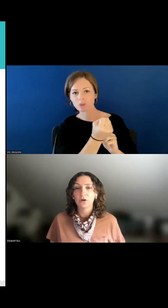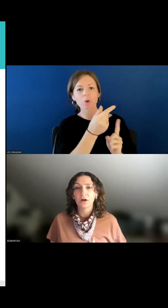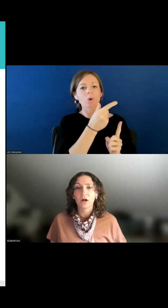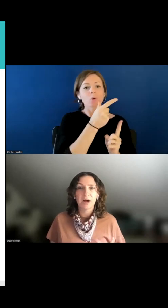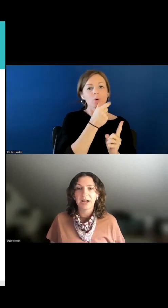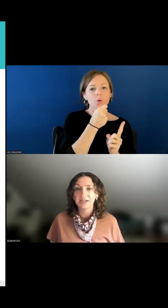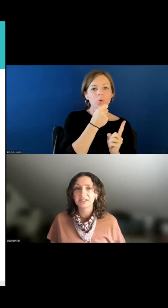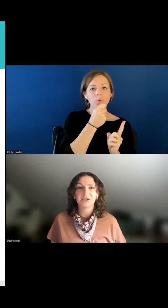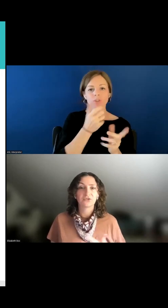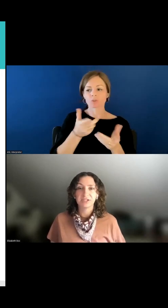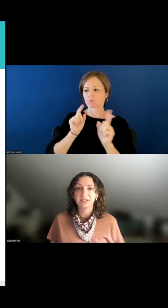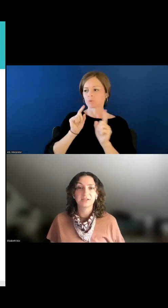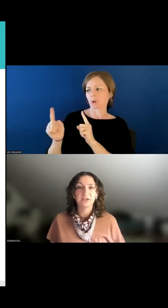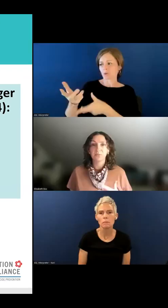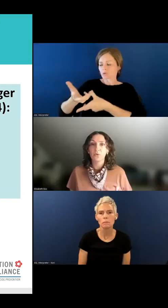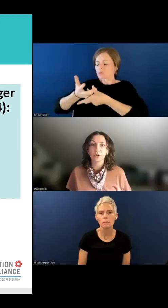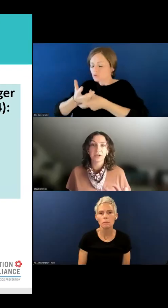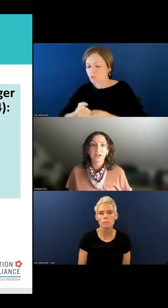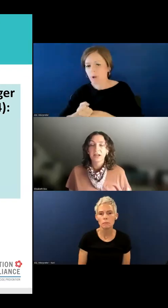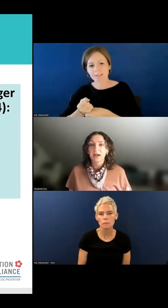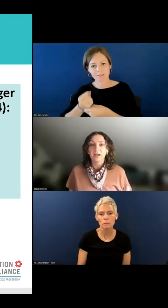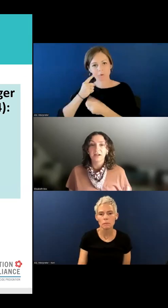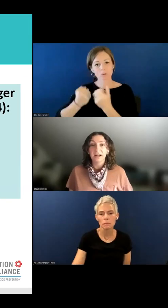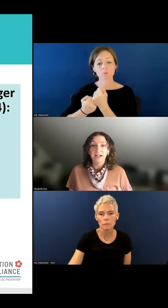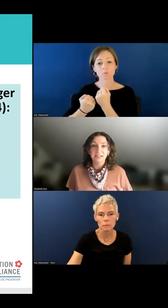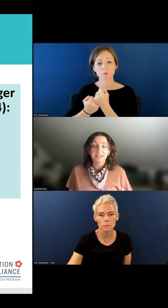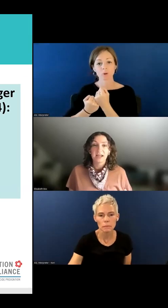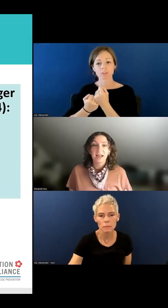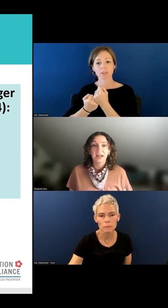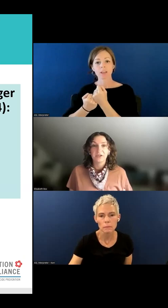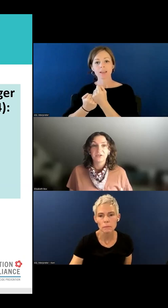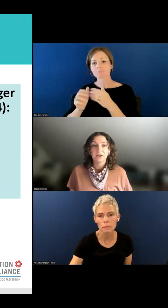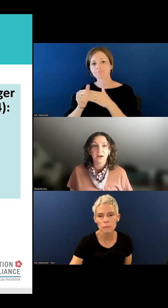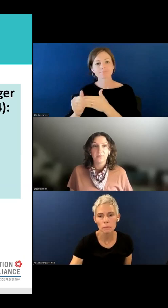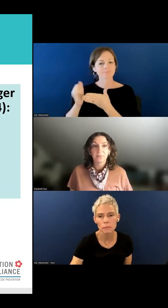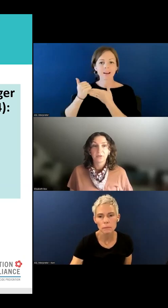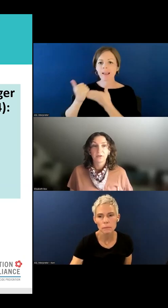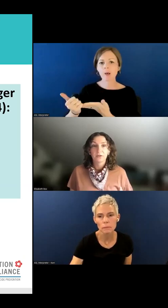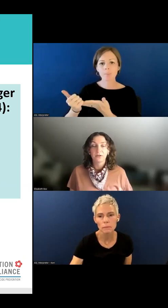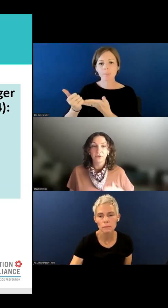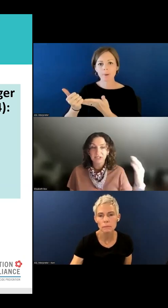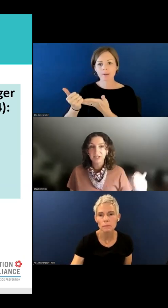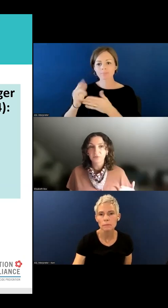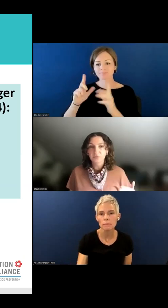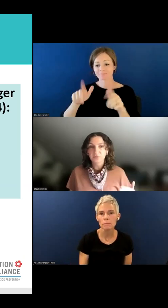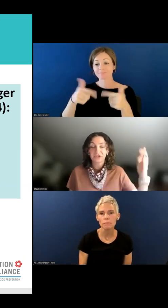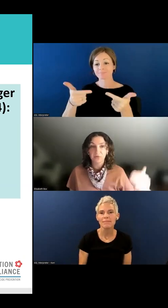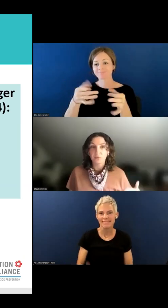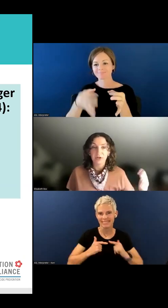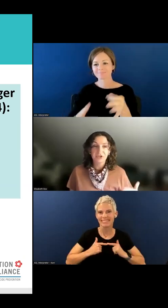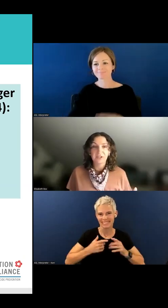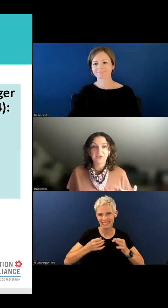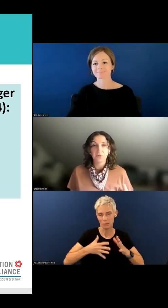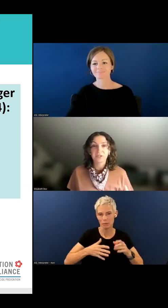to for unbiased and trusted support and guidance? And you can see in the research